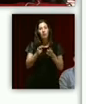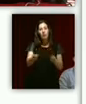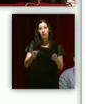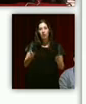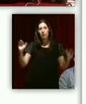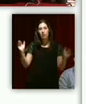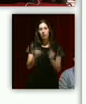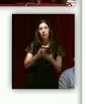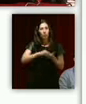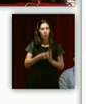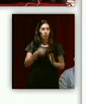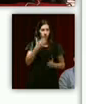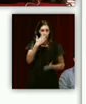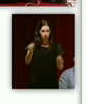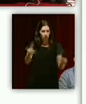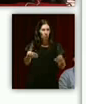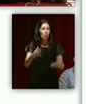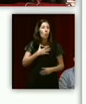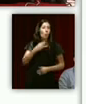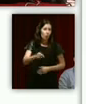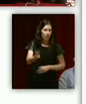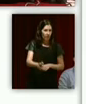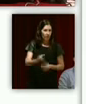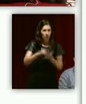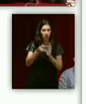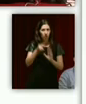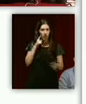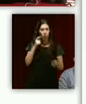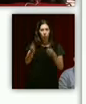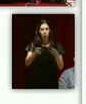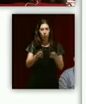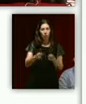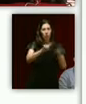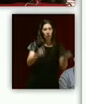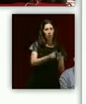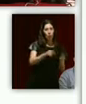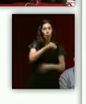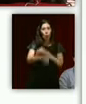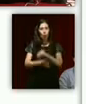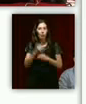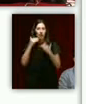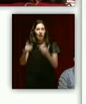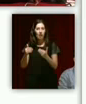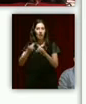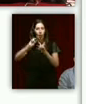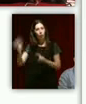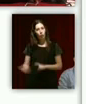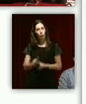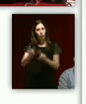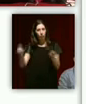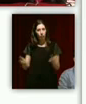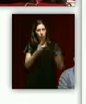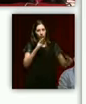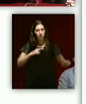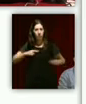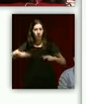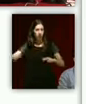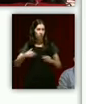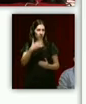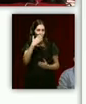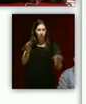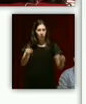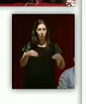only about reducing cost. This is just another solution, controlling one PC with another PC. Absurdo. Pero